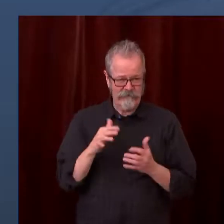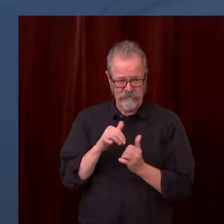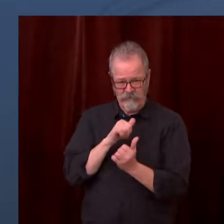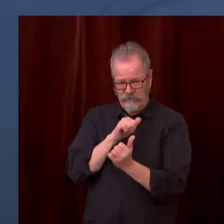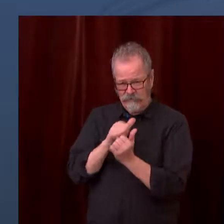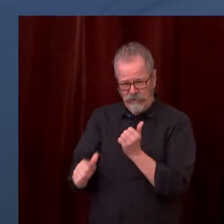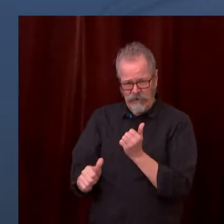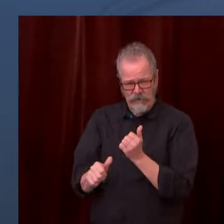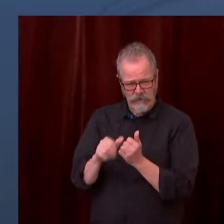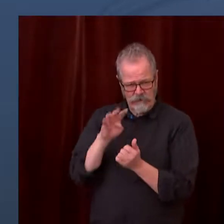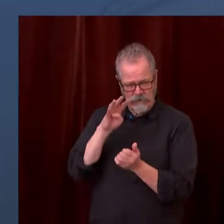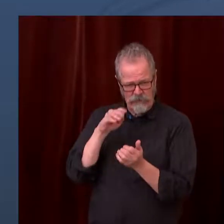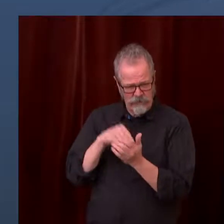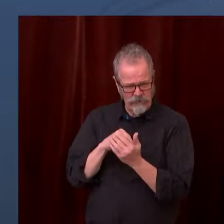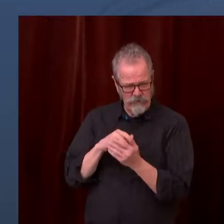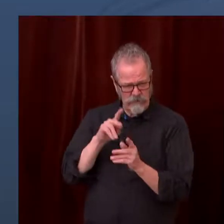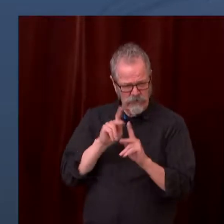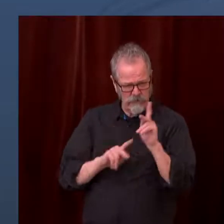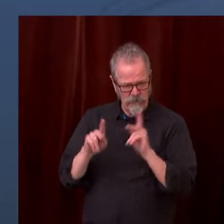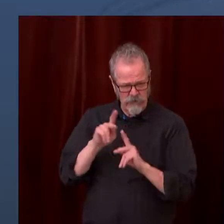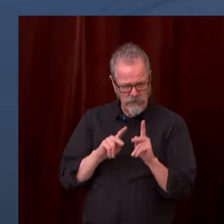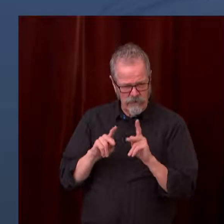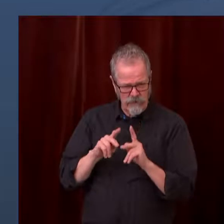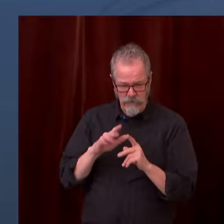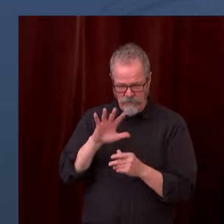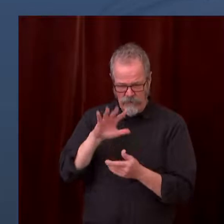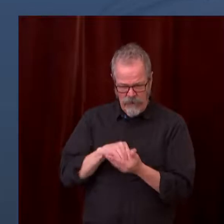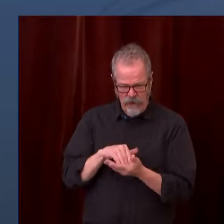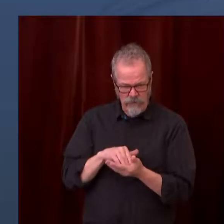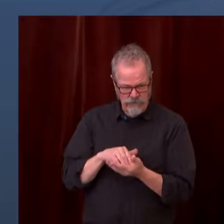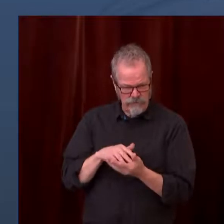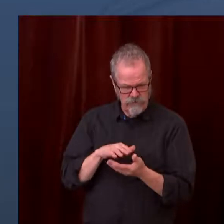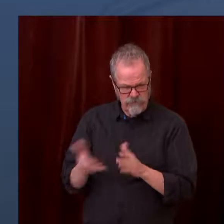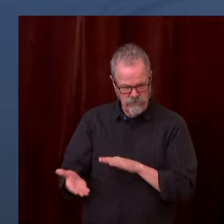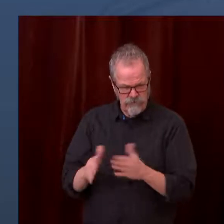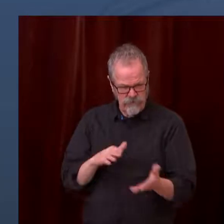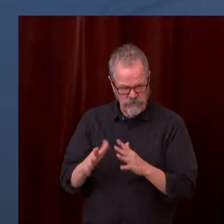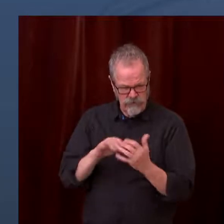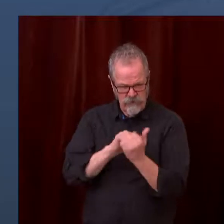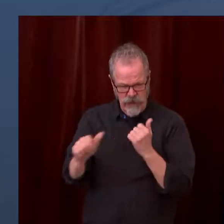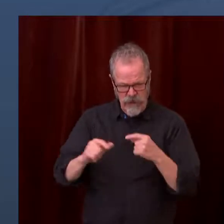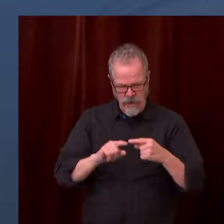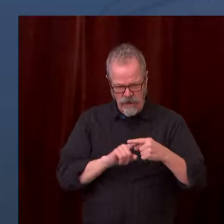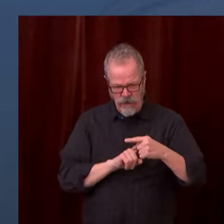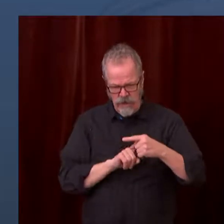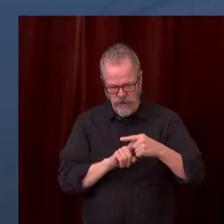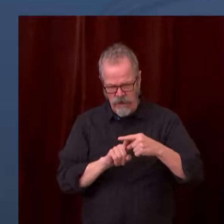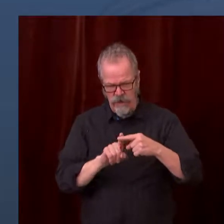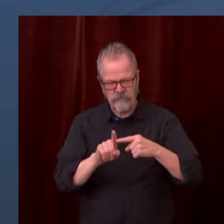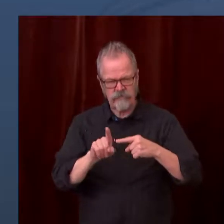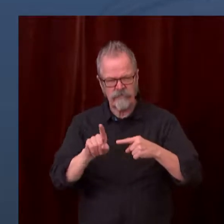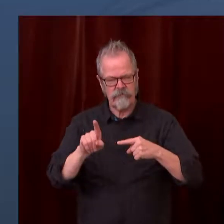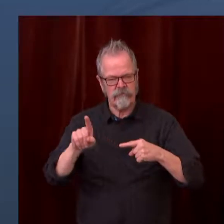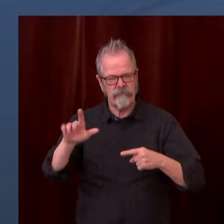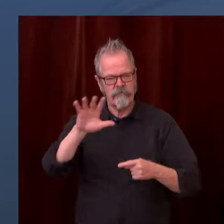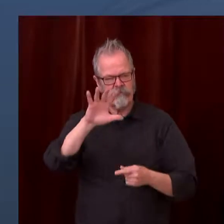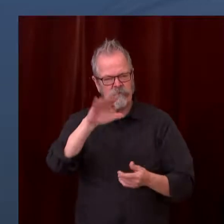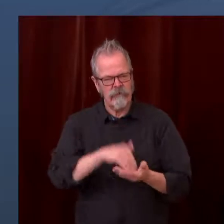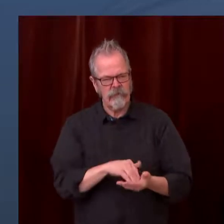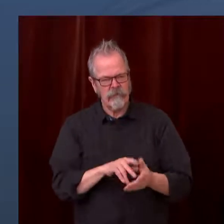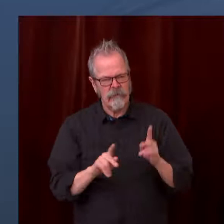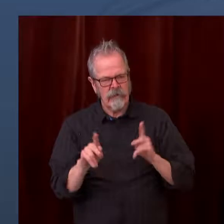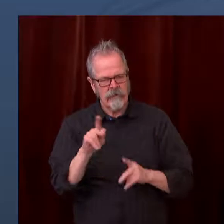Washingtonian deaths, and yet we also recognize that it could have been markedly more if we did not follow